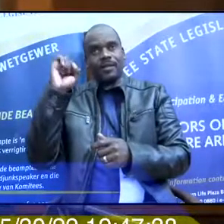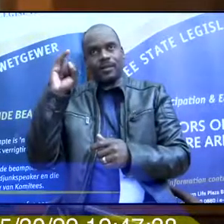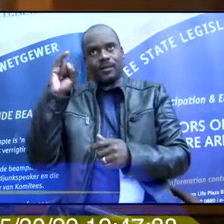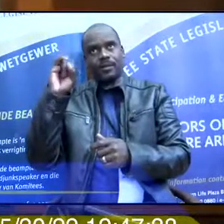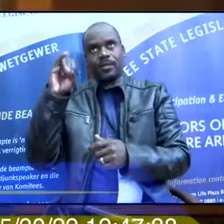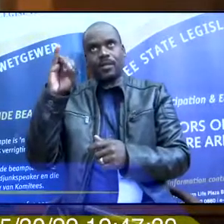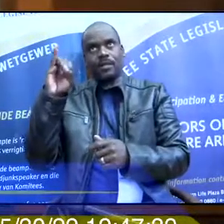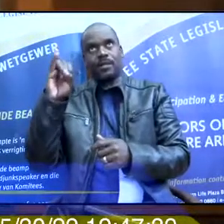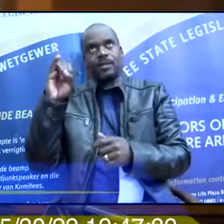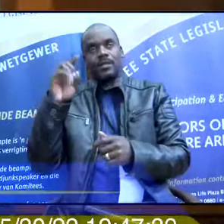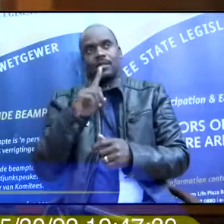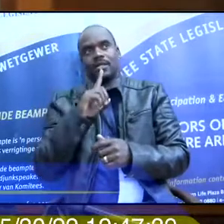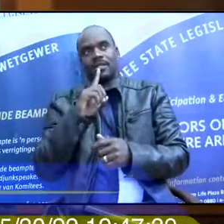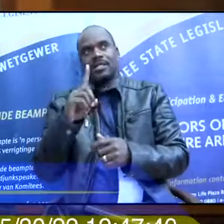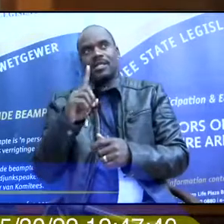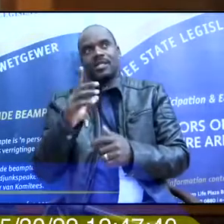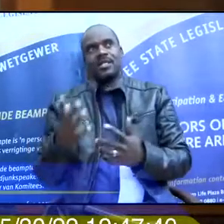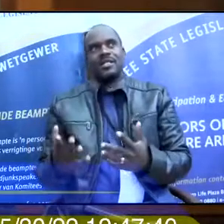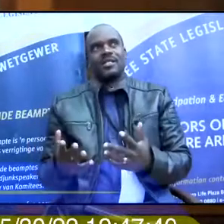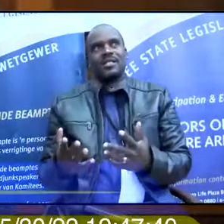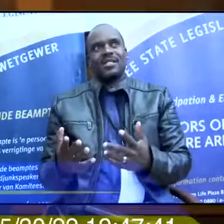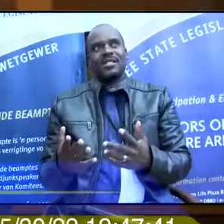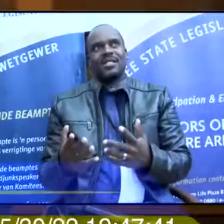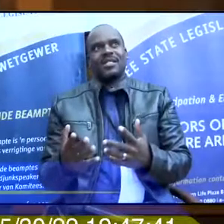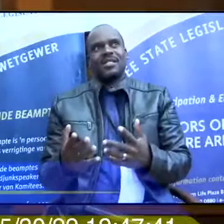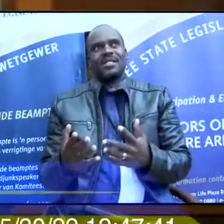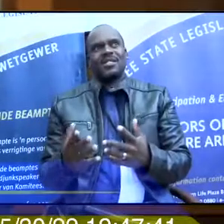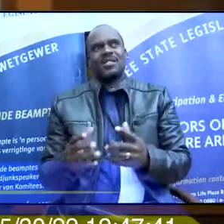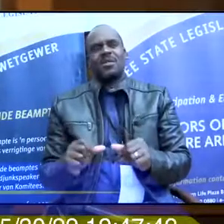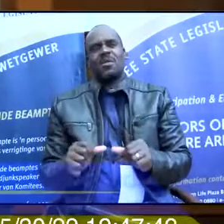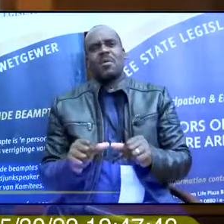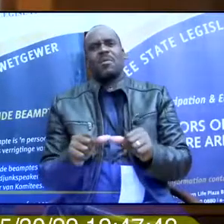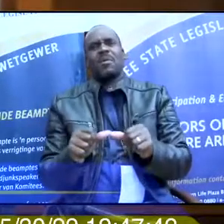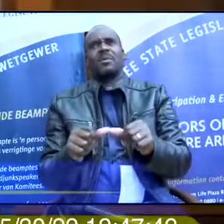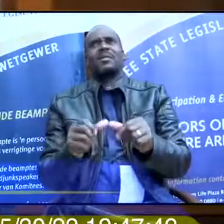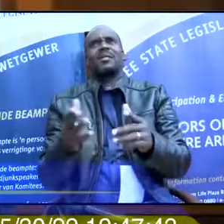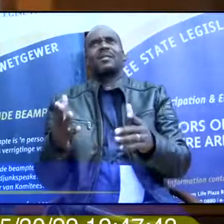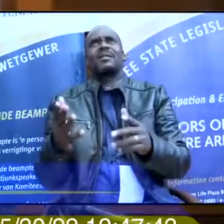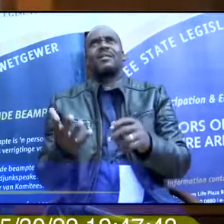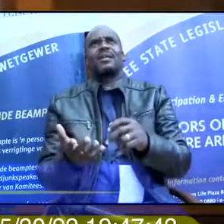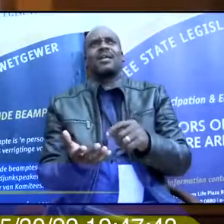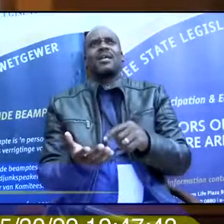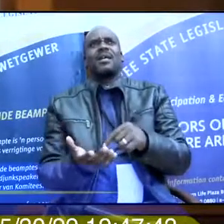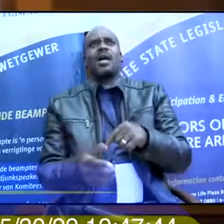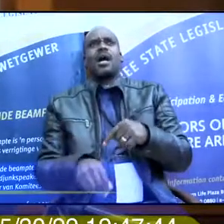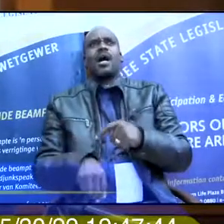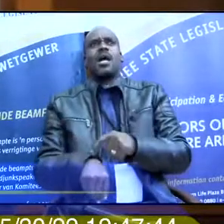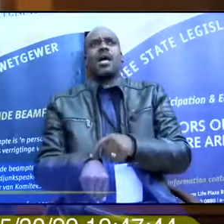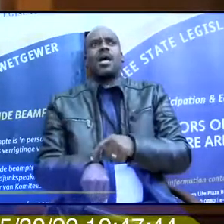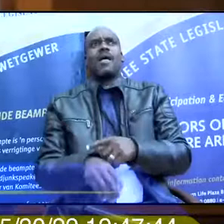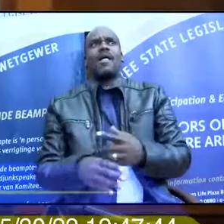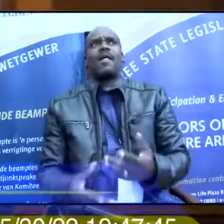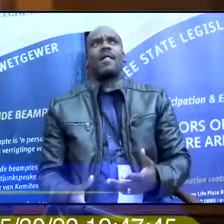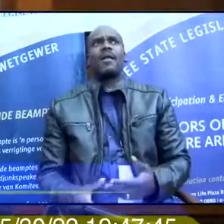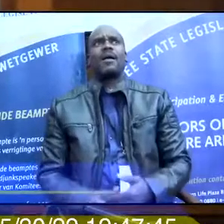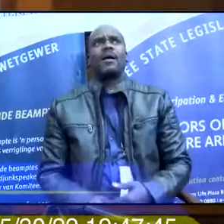banking can bargaining processes and platform are totally disregarded